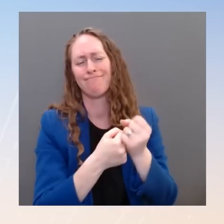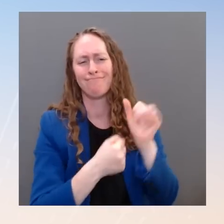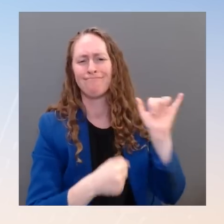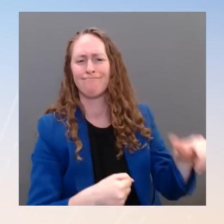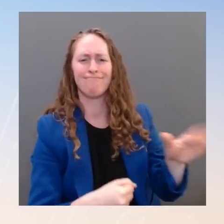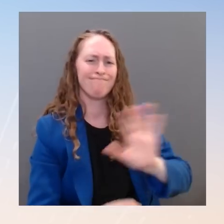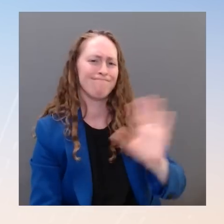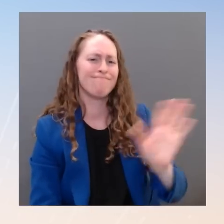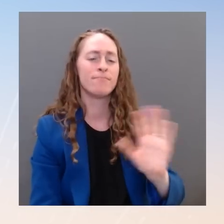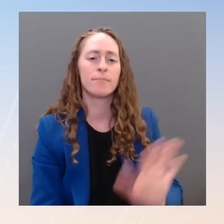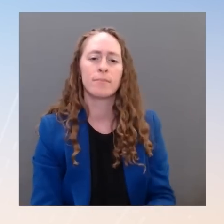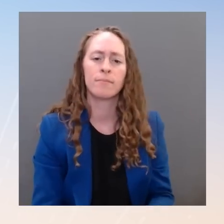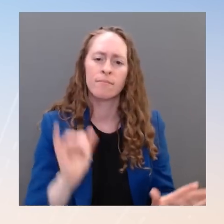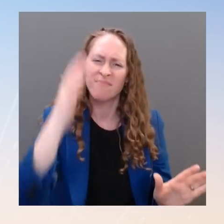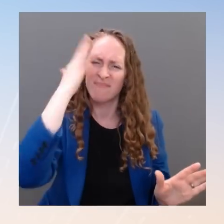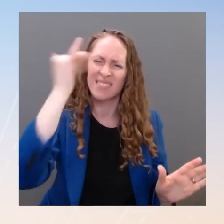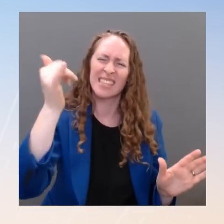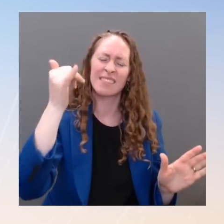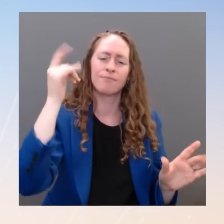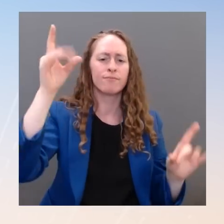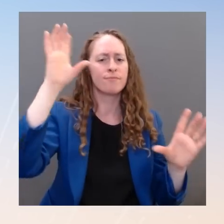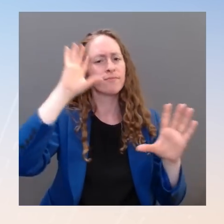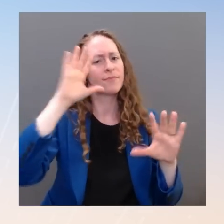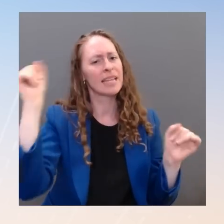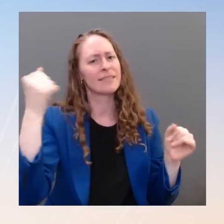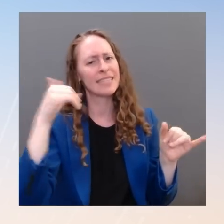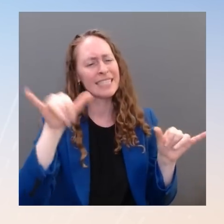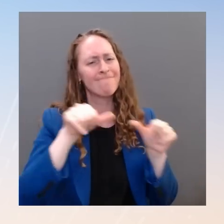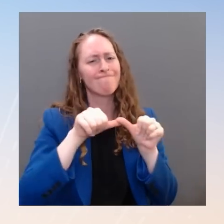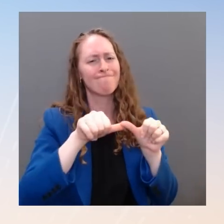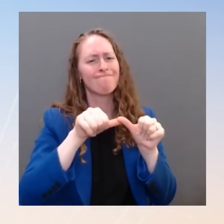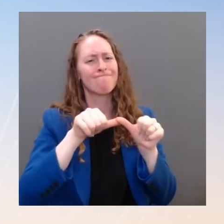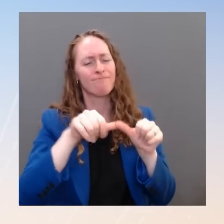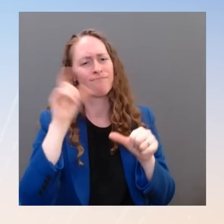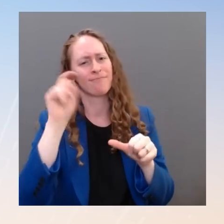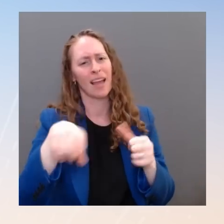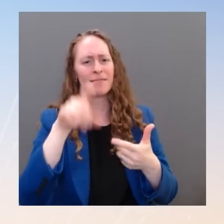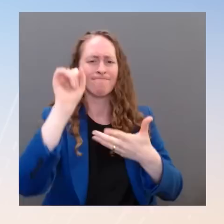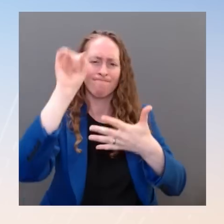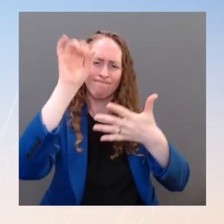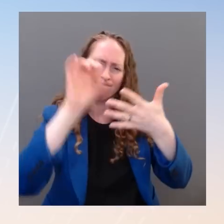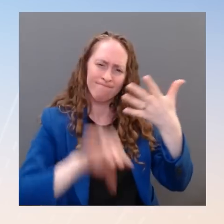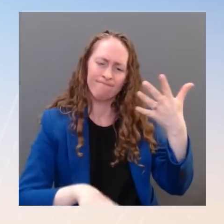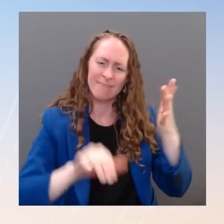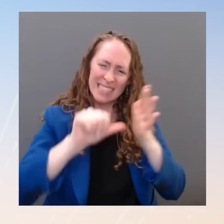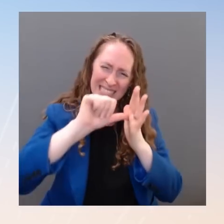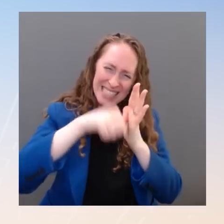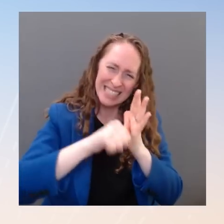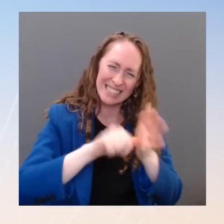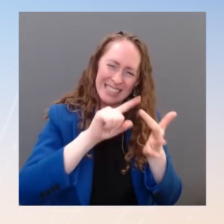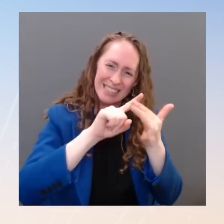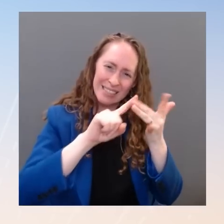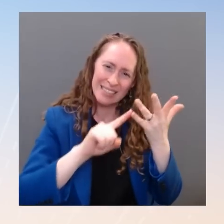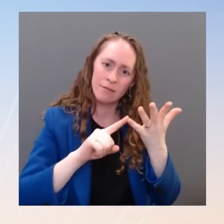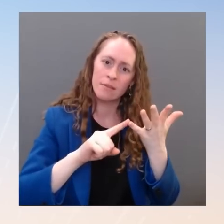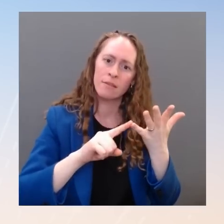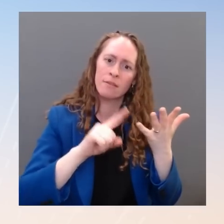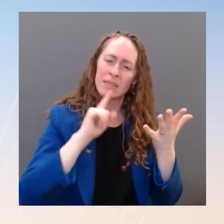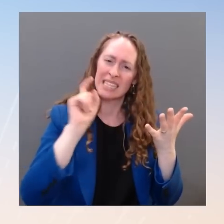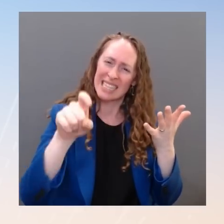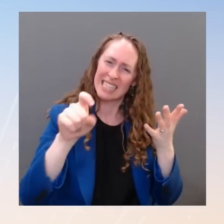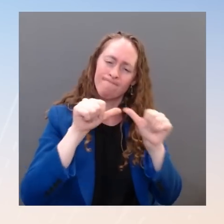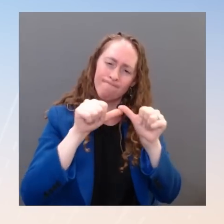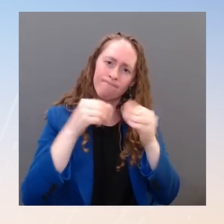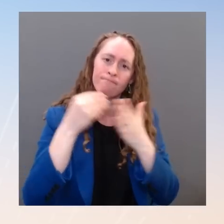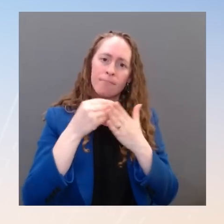also detailed in specificity today what all of this would go to. I mean, some of it, a great deal of it is, of course, to military assistance to fight